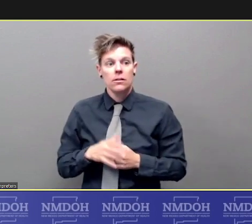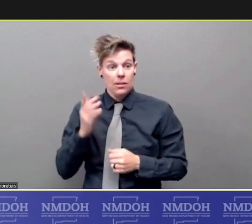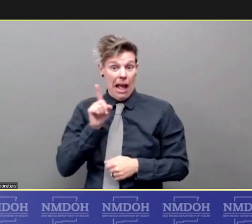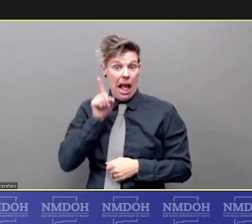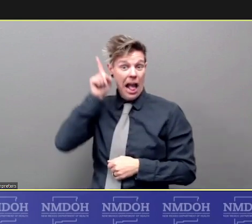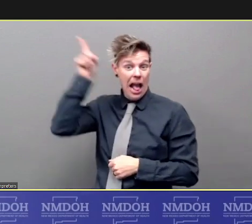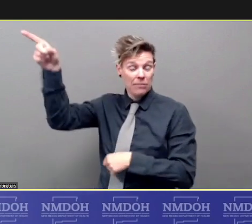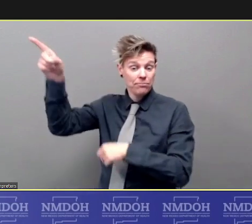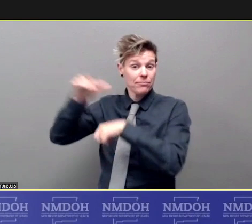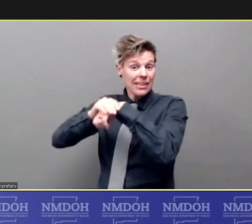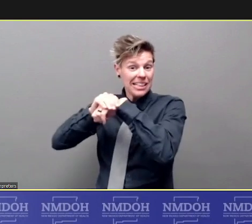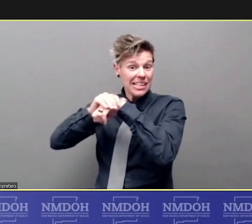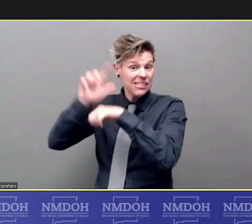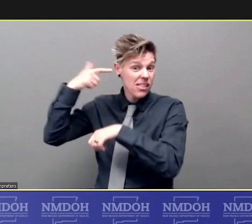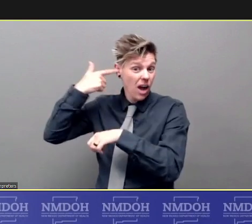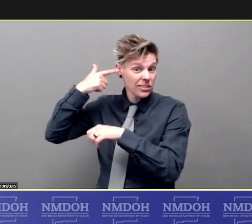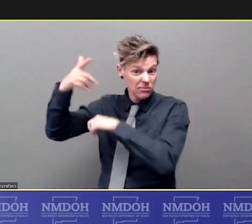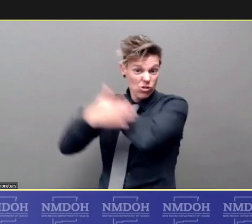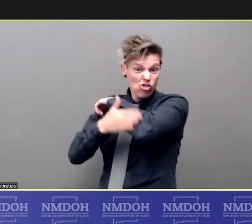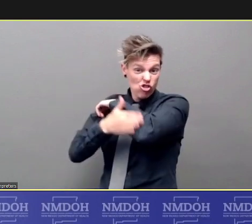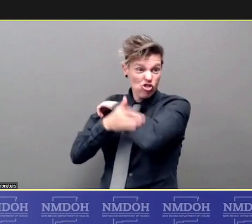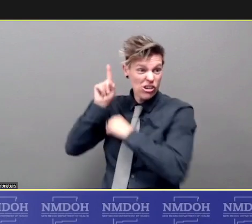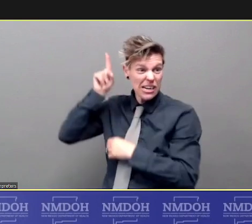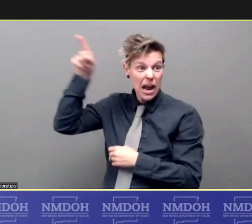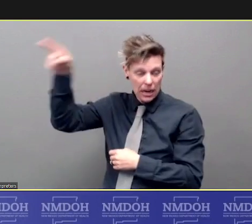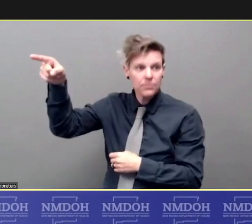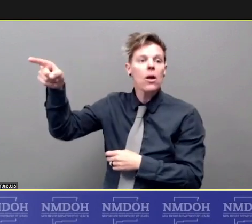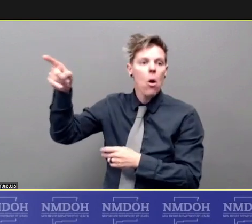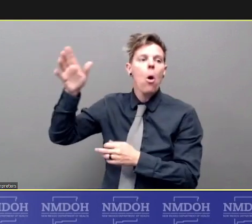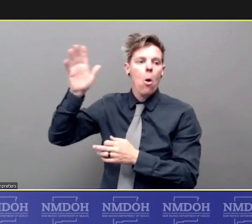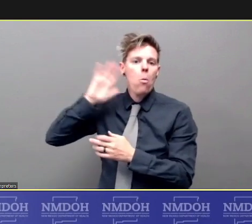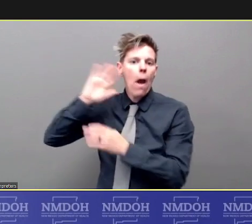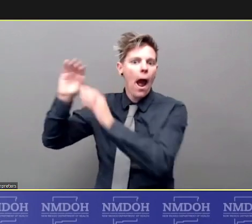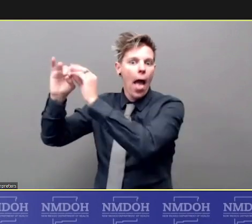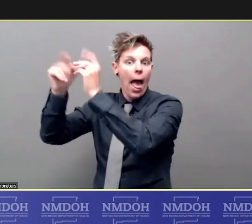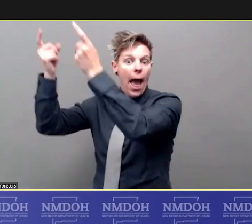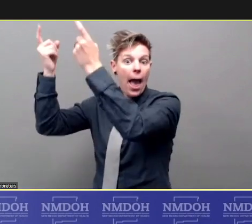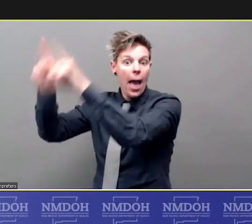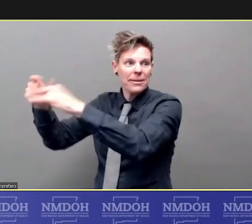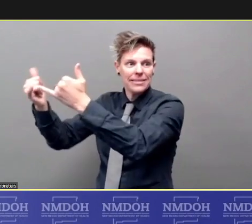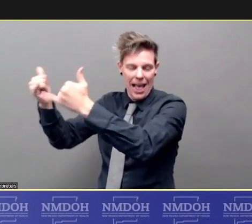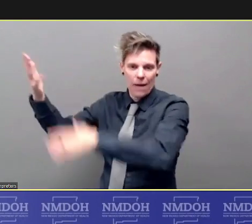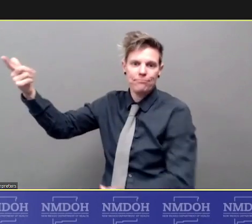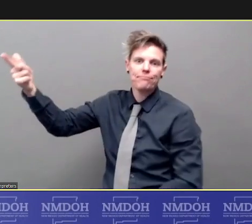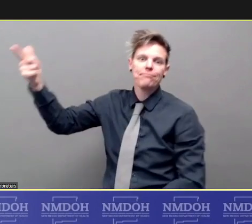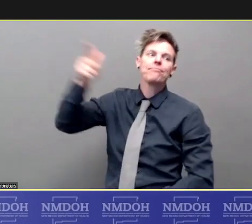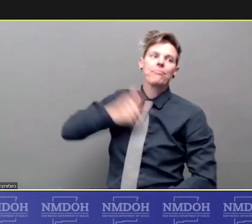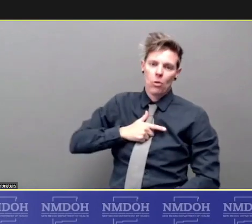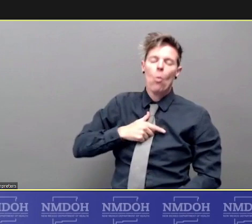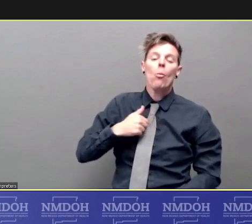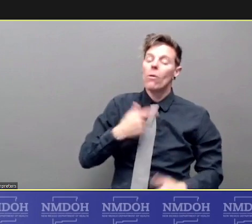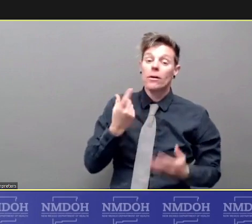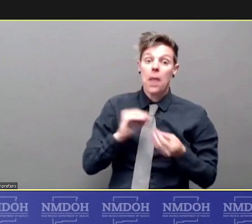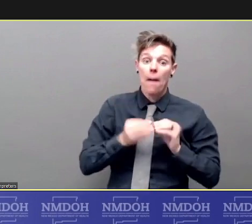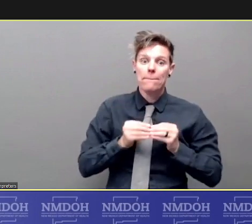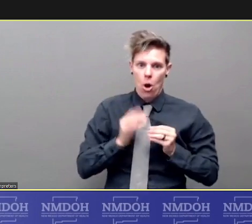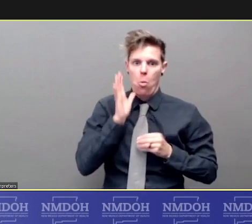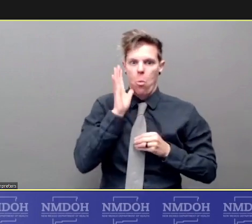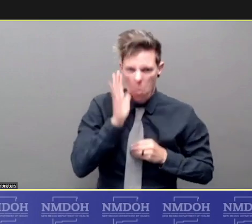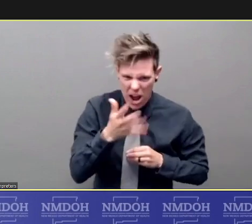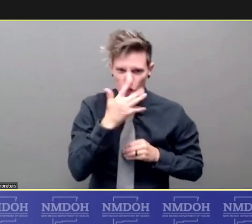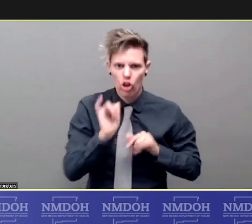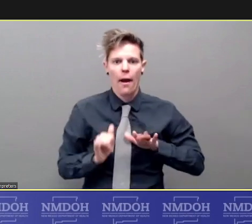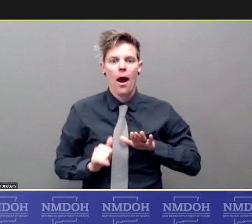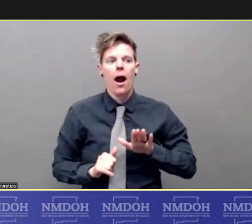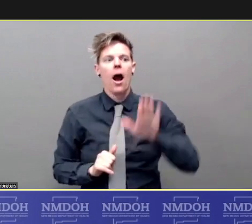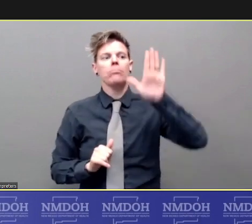somewhat a rise similar to what we're seeing now, with a quick peak and then coming back down with about 8 weeks from beginning to end, which